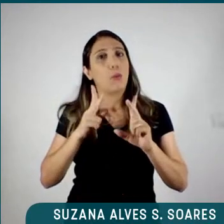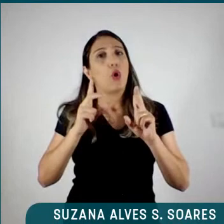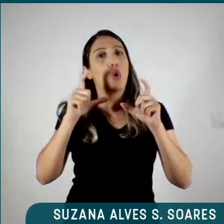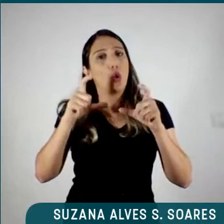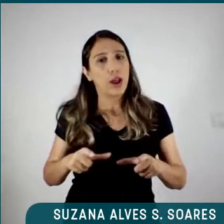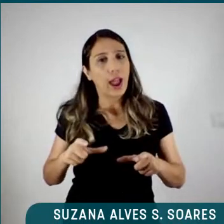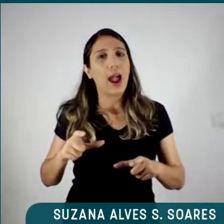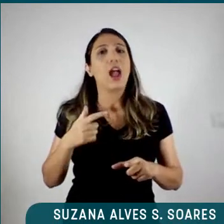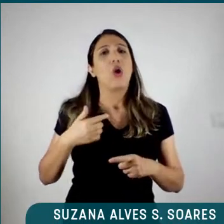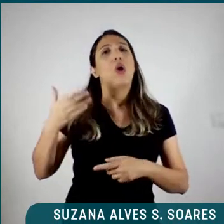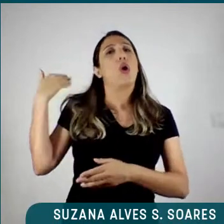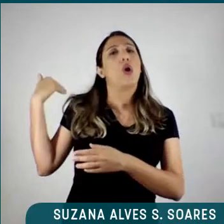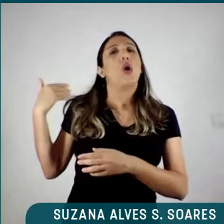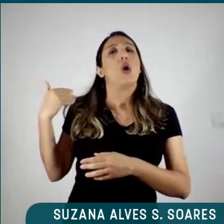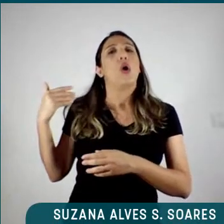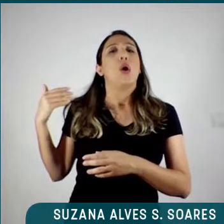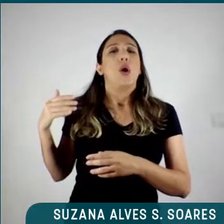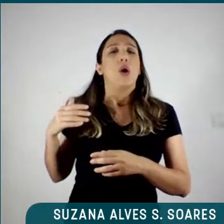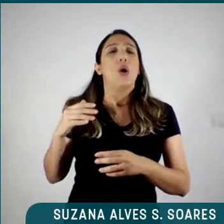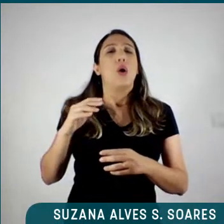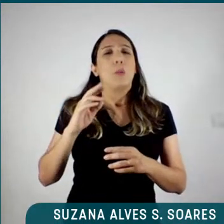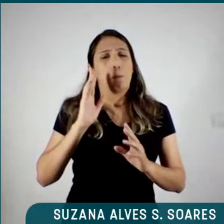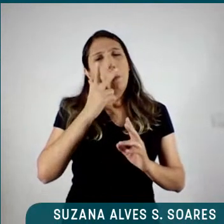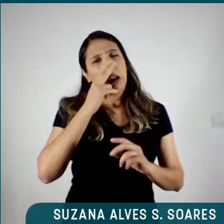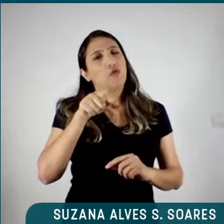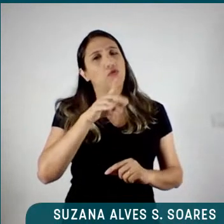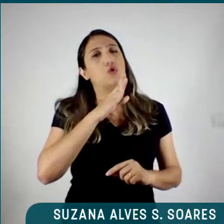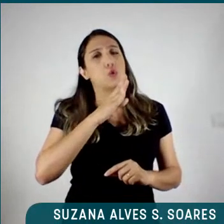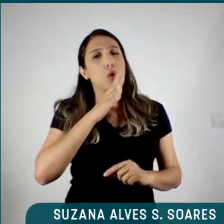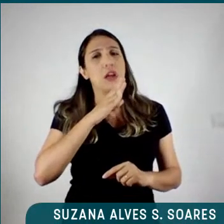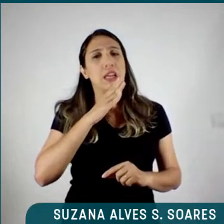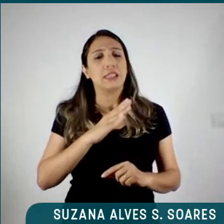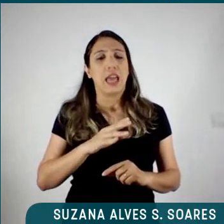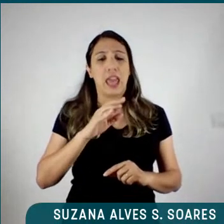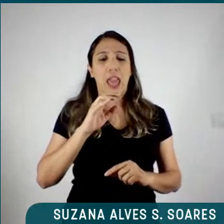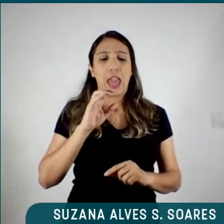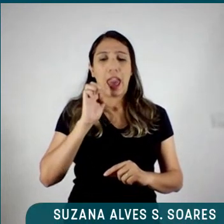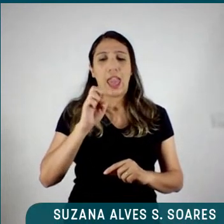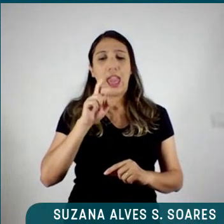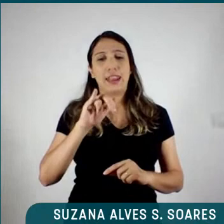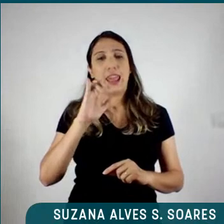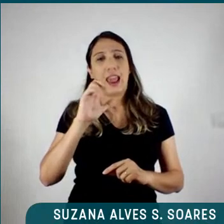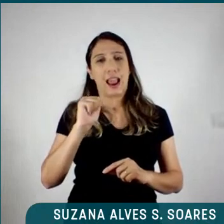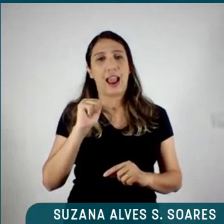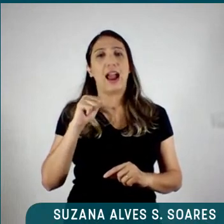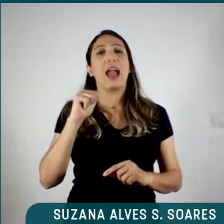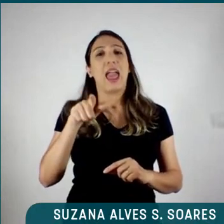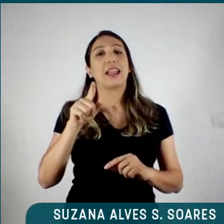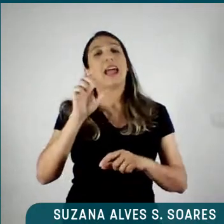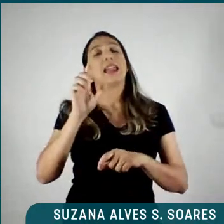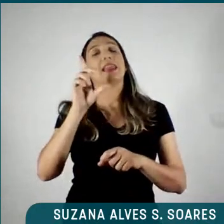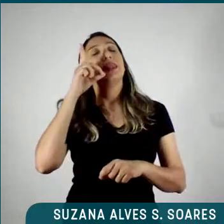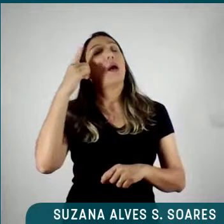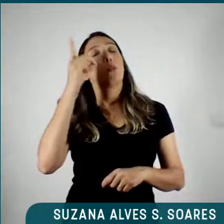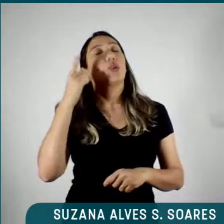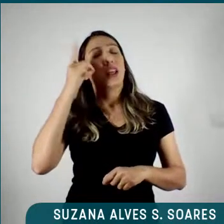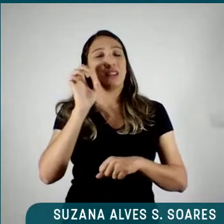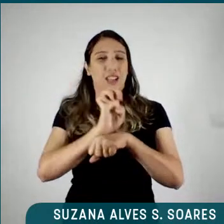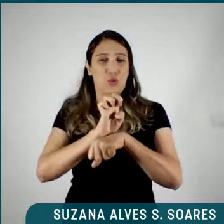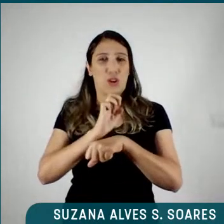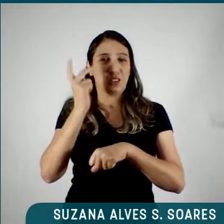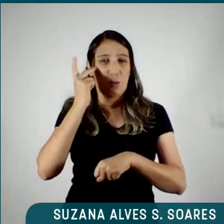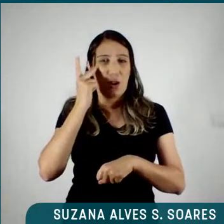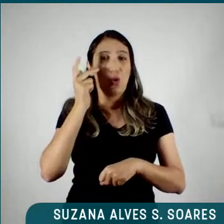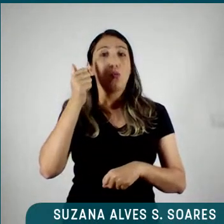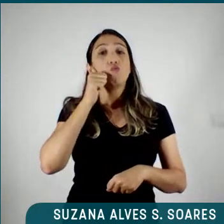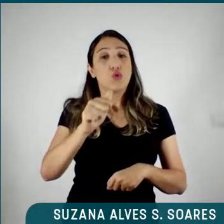When I talk about the syndrome of the stagnated opportunity and the syndrome of the complaining syndrome,